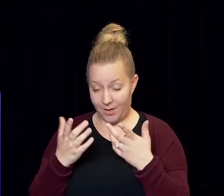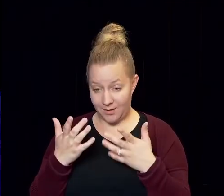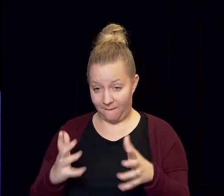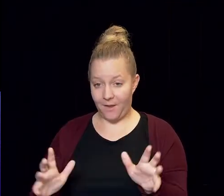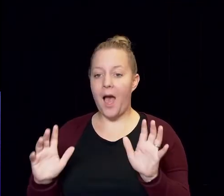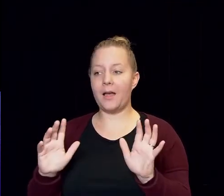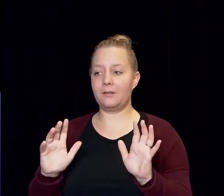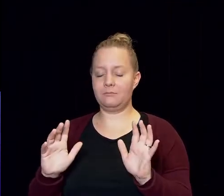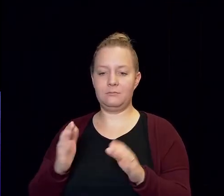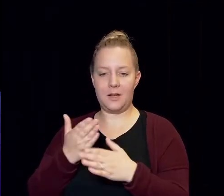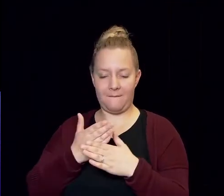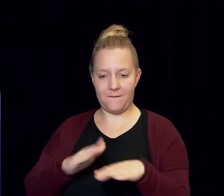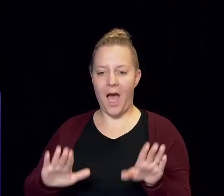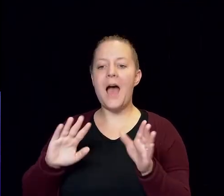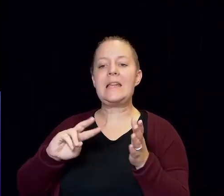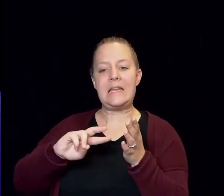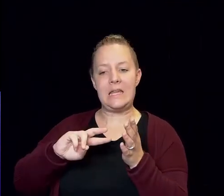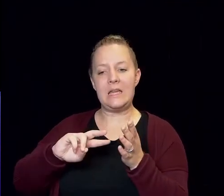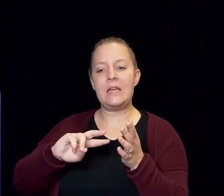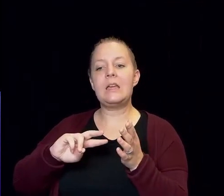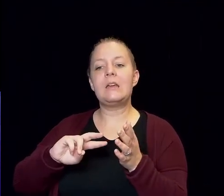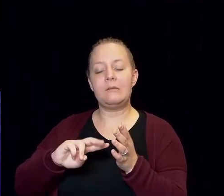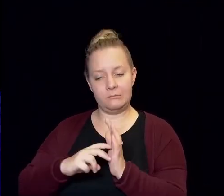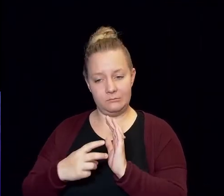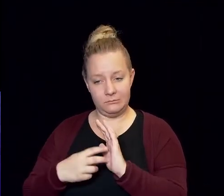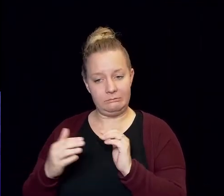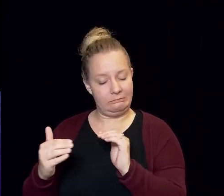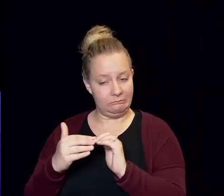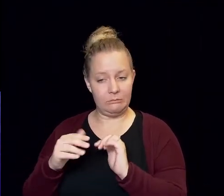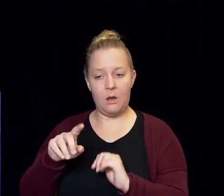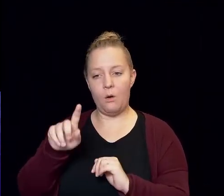out, I get